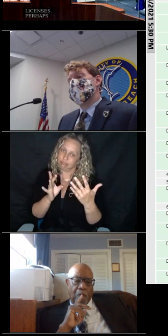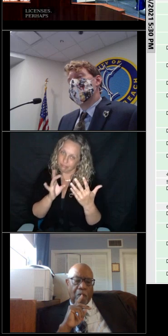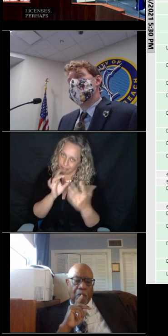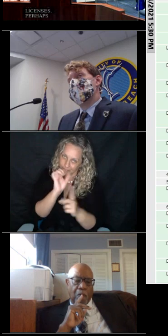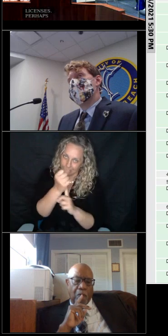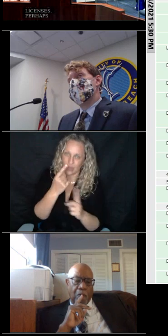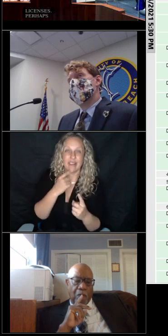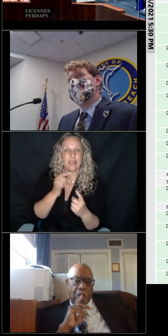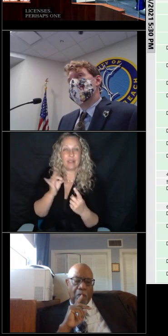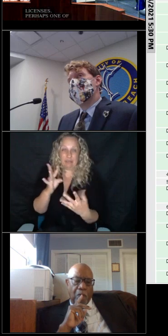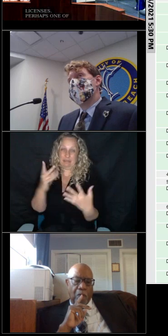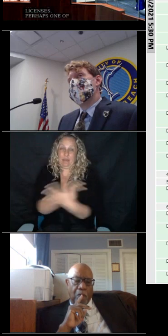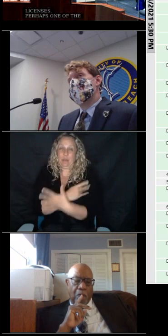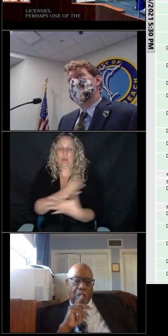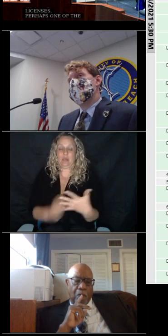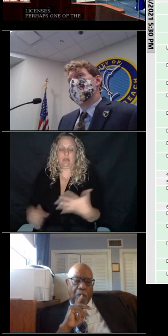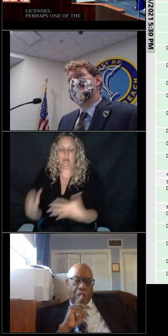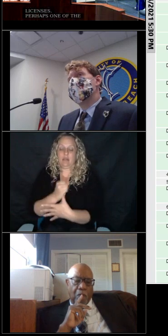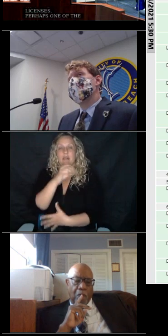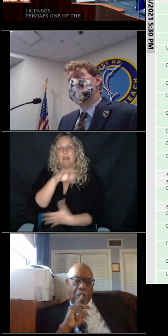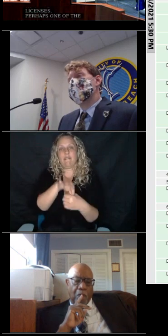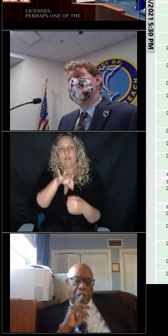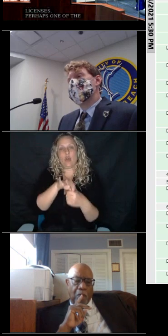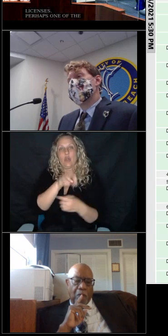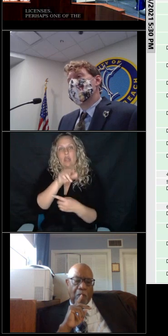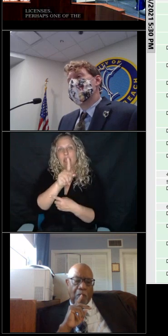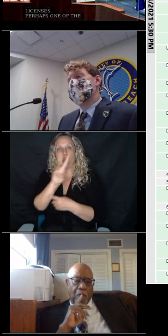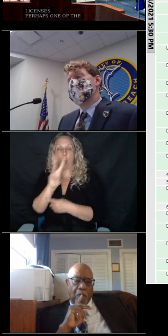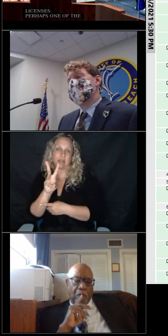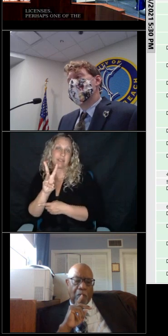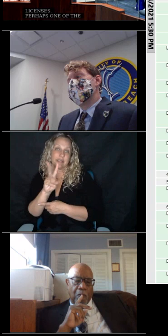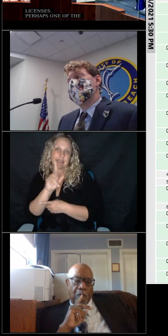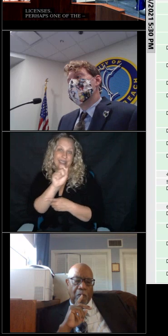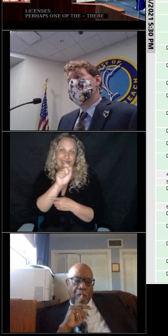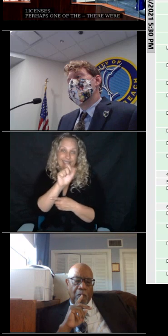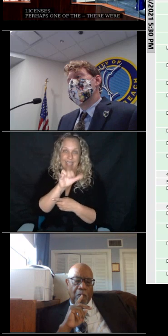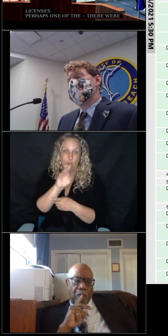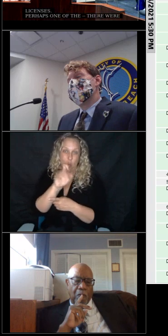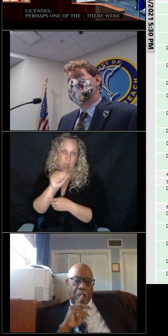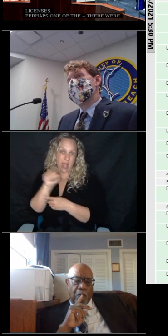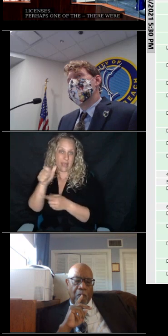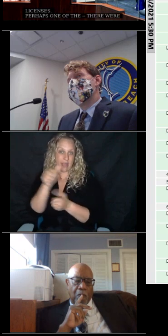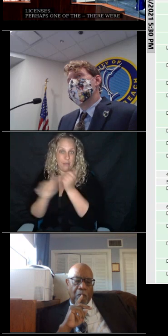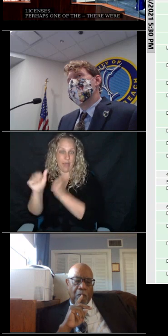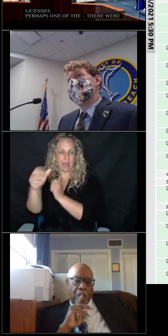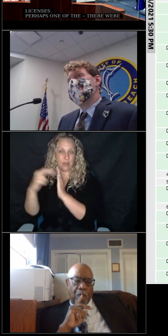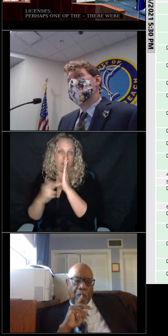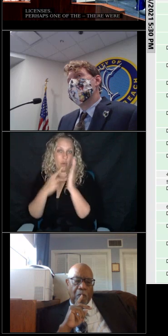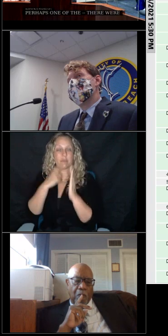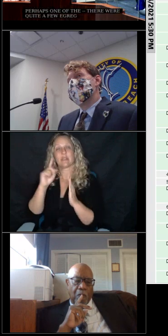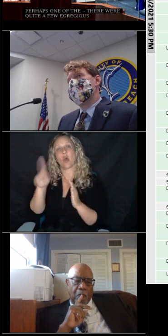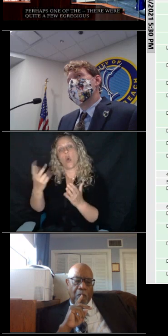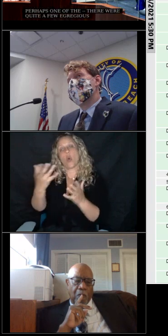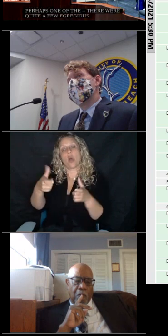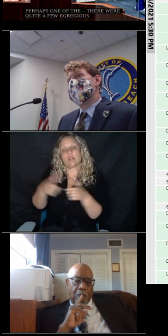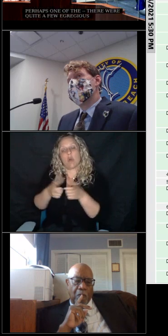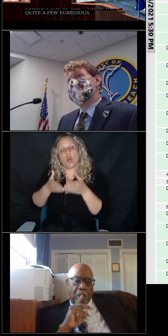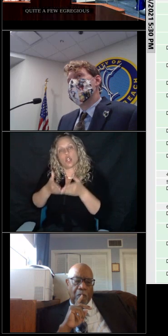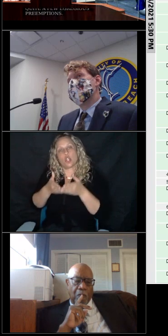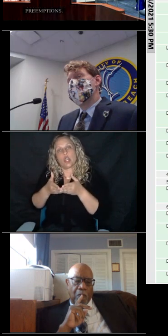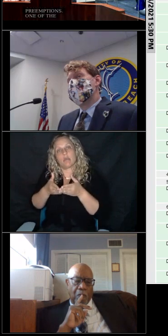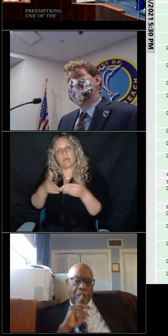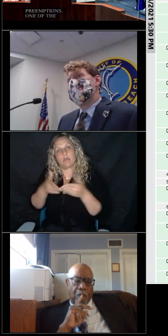most egregious was we preempted the voters in Key West. They passed a referendum saying they only want smaller ships to come